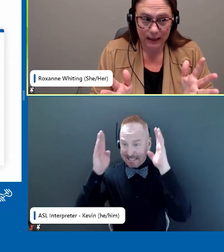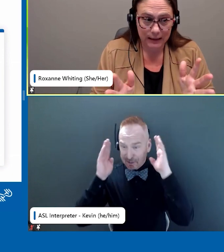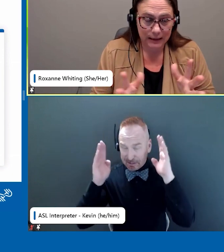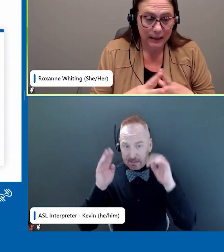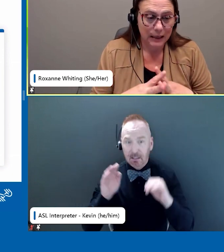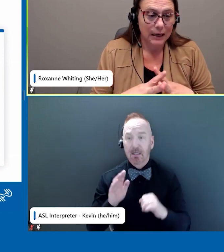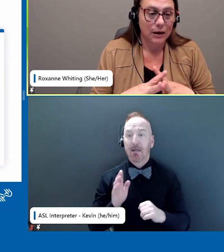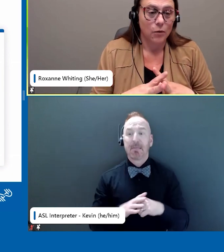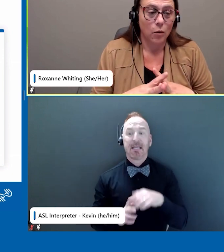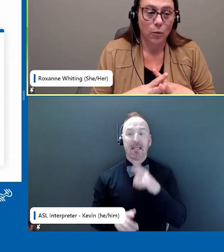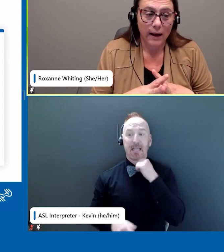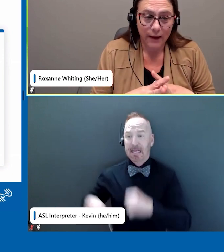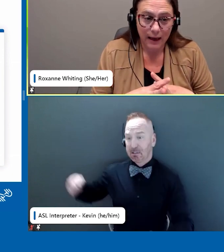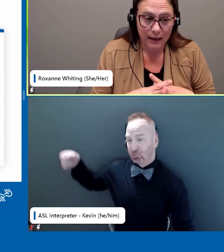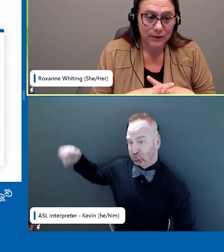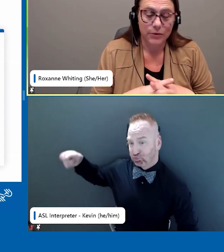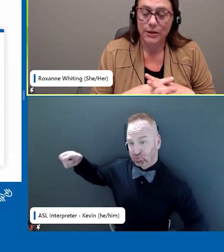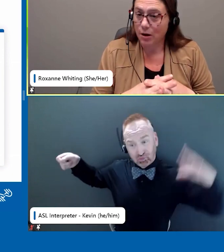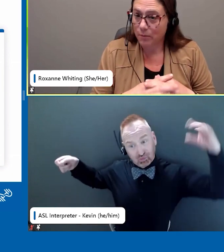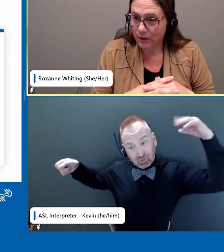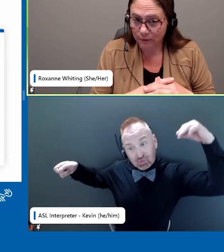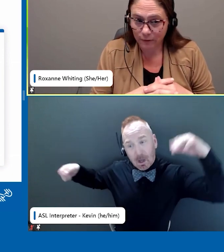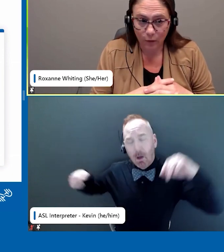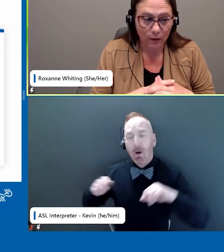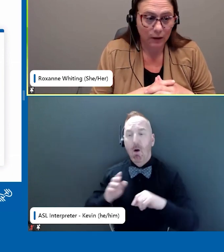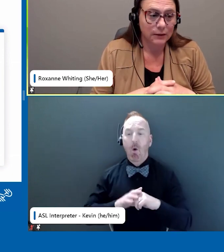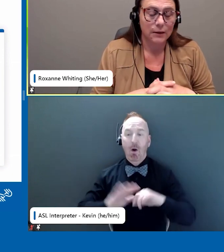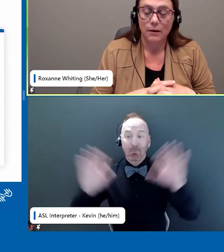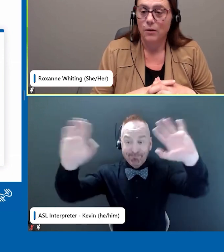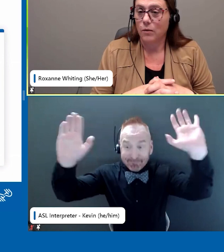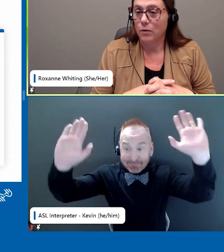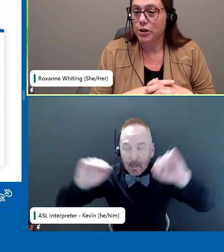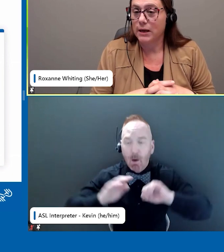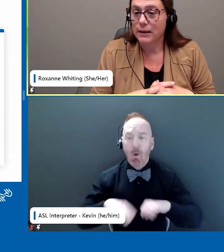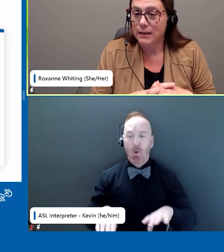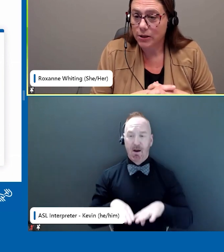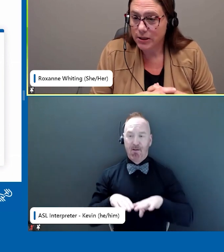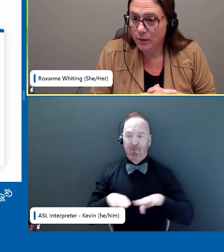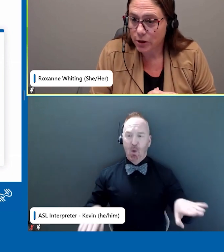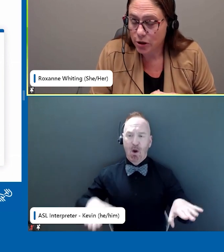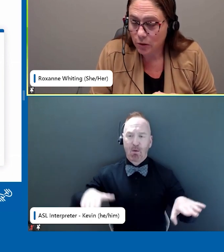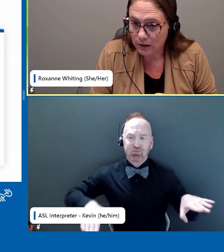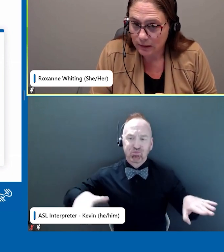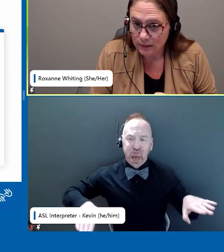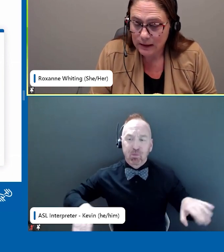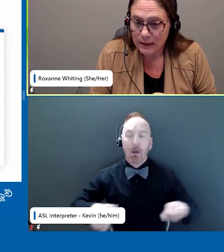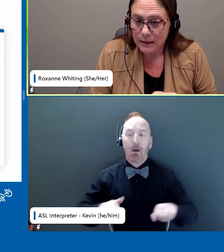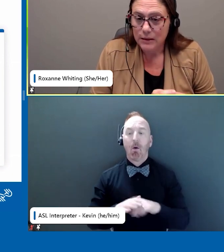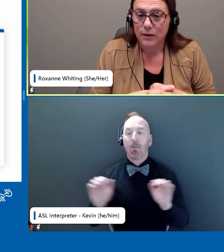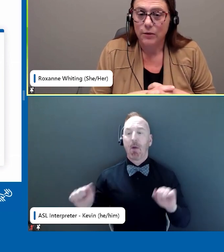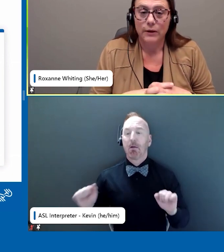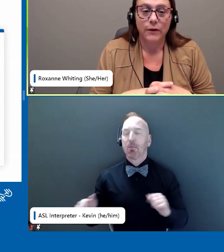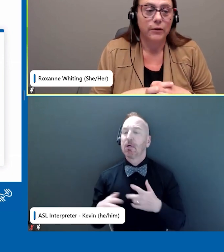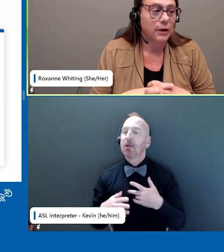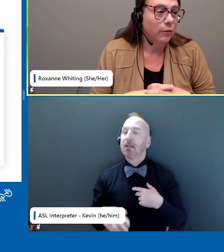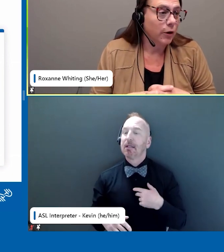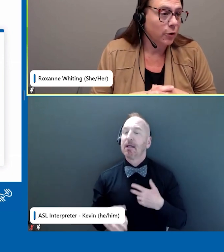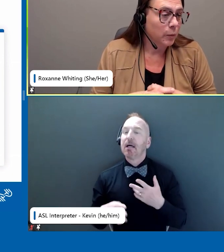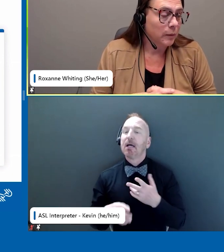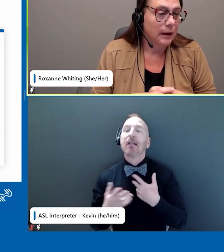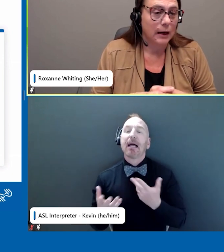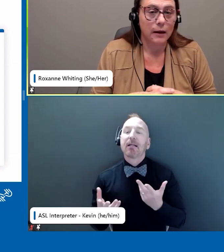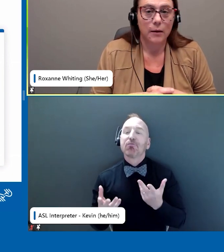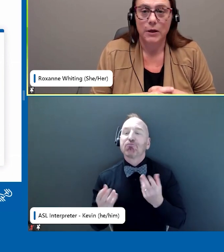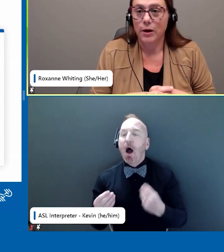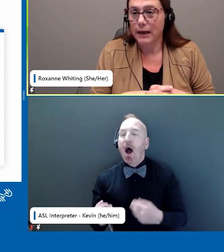those lights or wave hands or stomp on the floor or gently touch someone's shoulder. So if you're in a